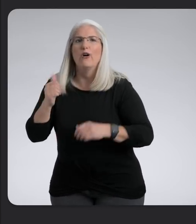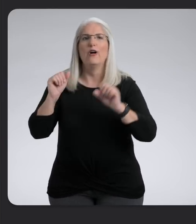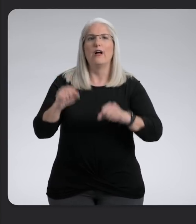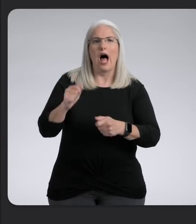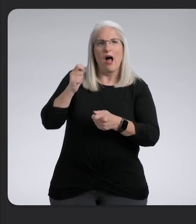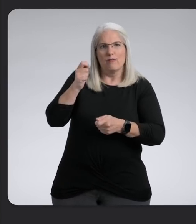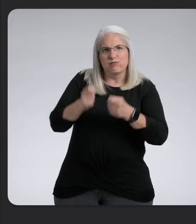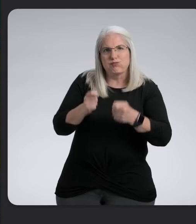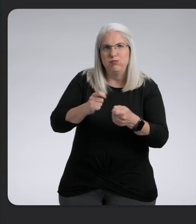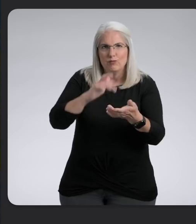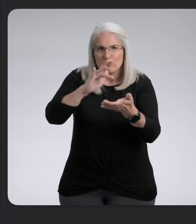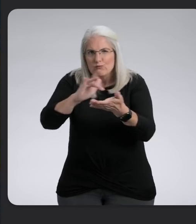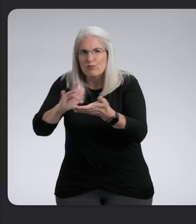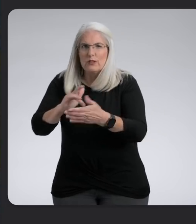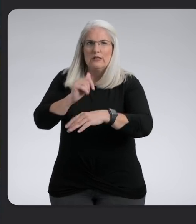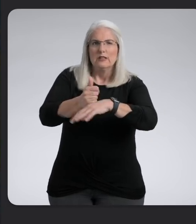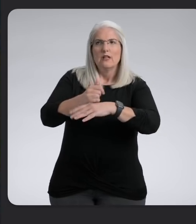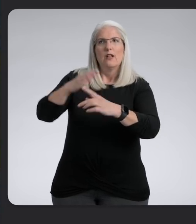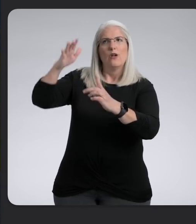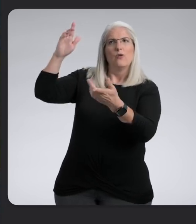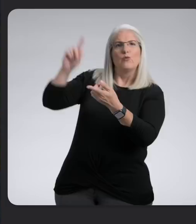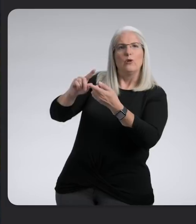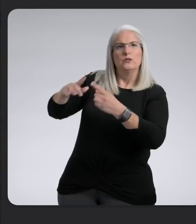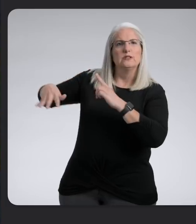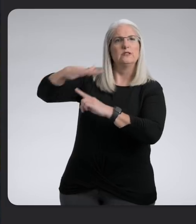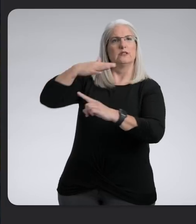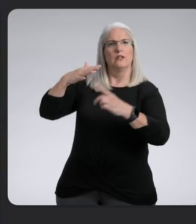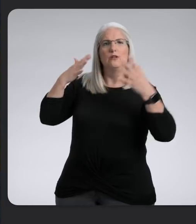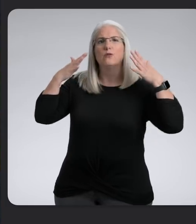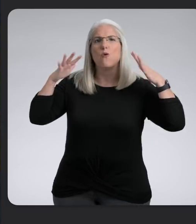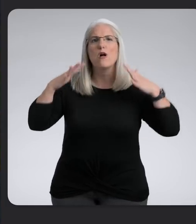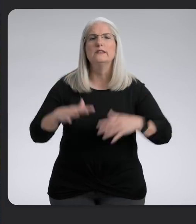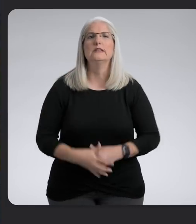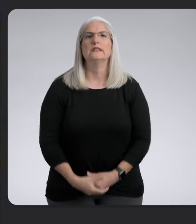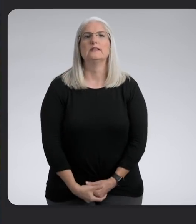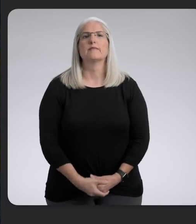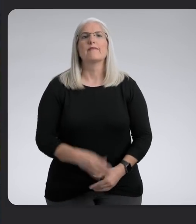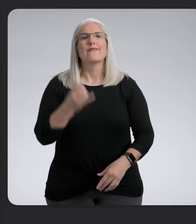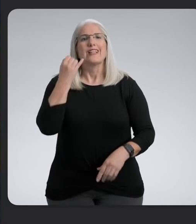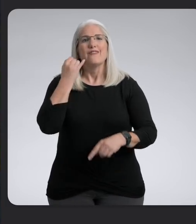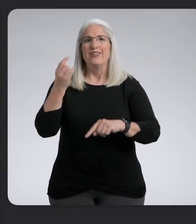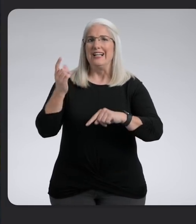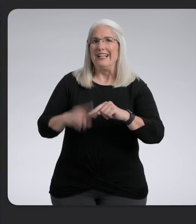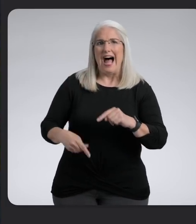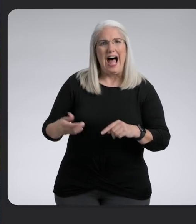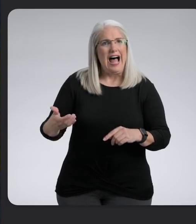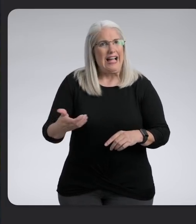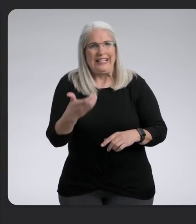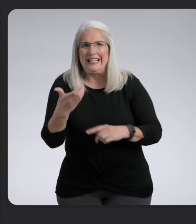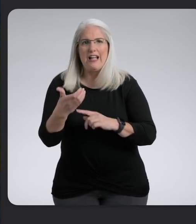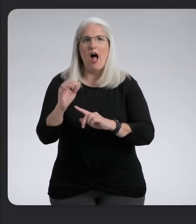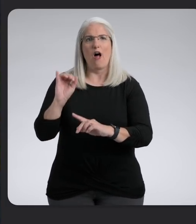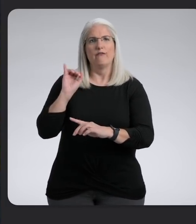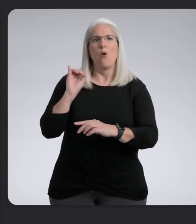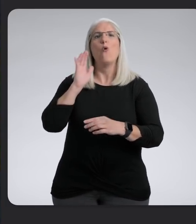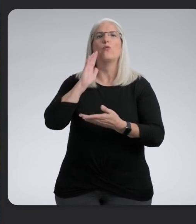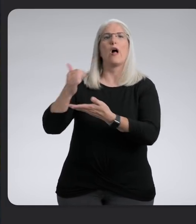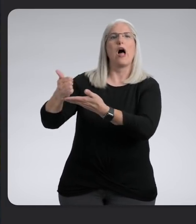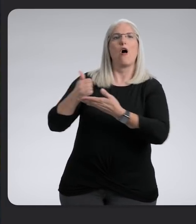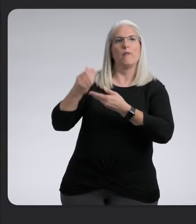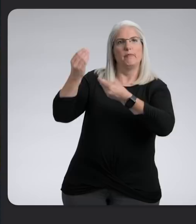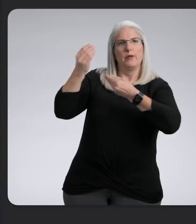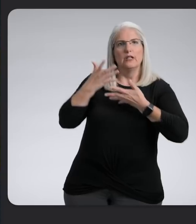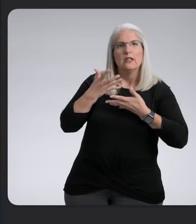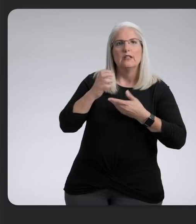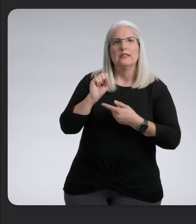noise. Next, when you can't reach for your iPhone, Announce Messages with Siri helps you stay connected. iOS 15